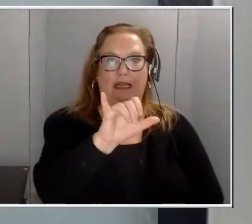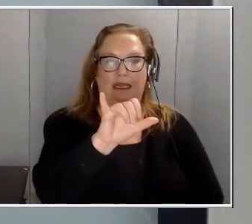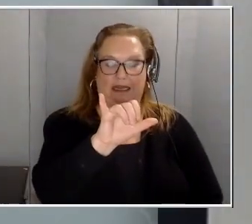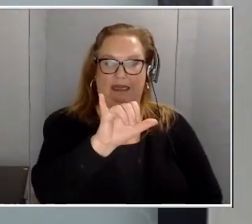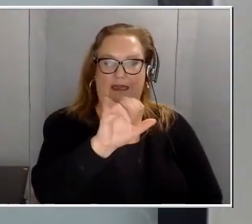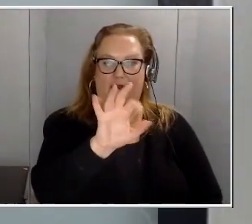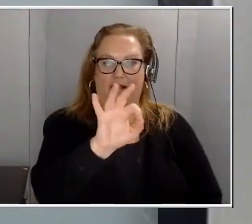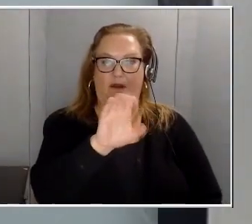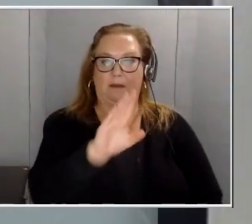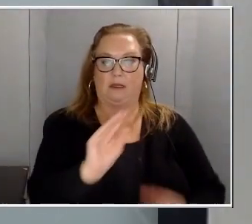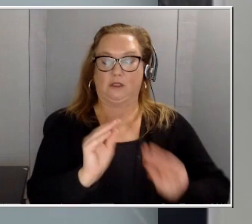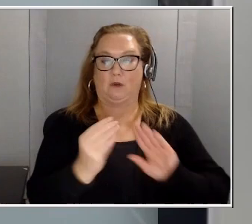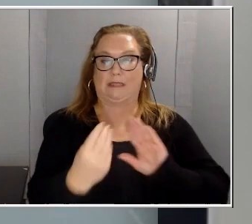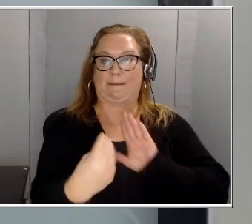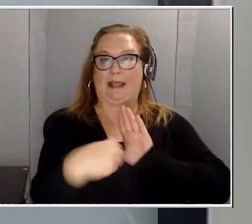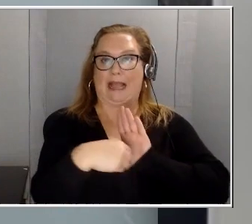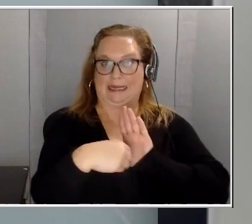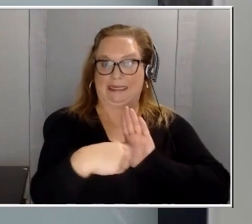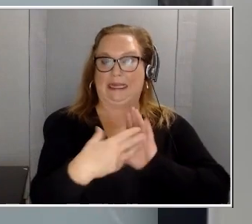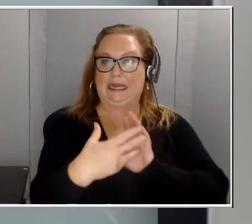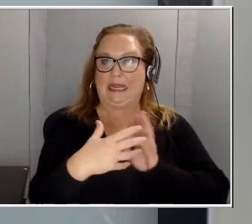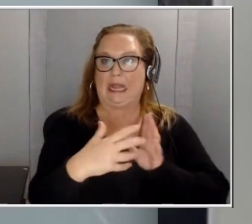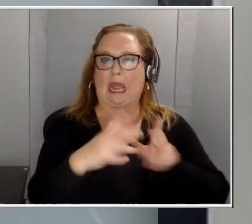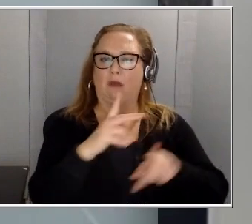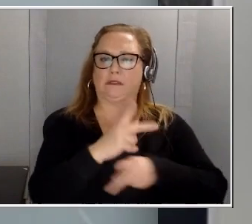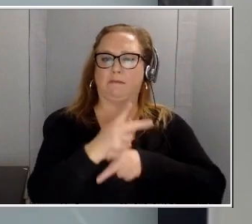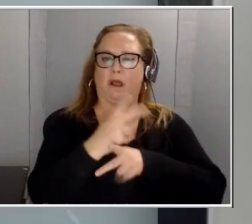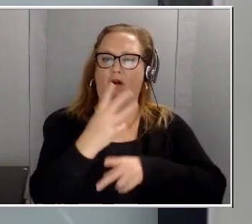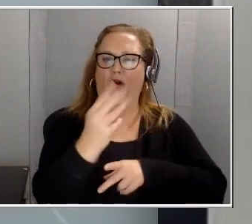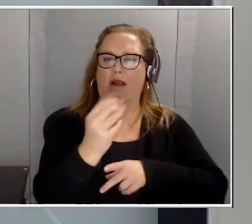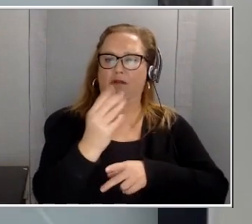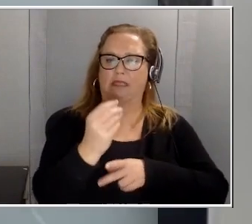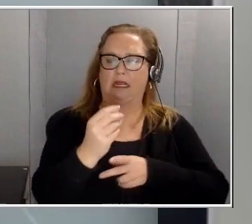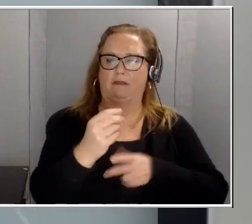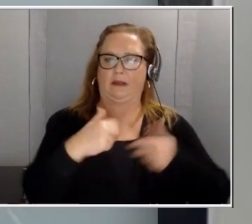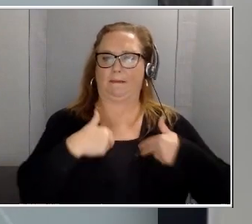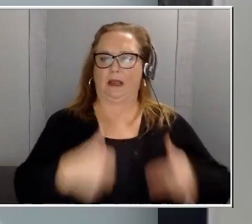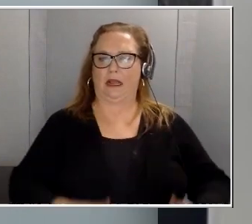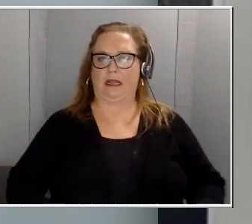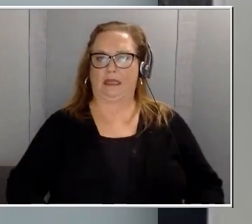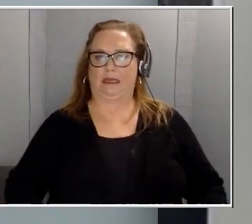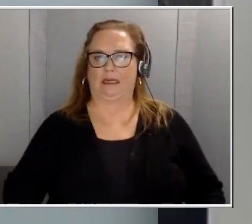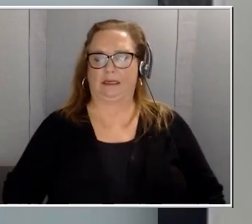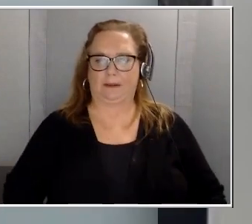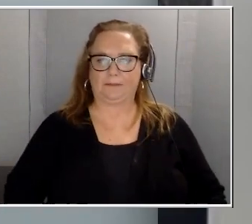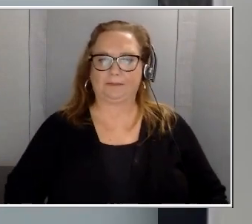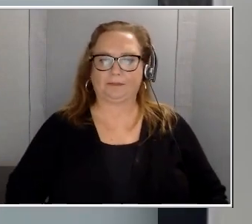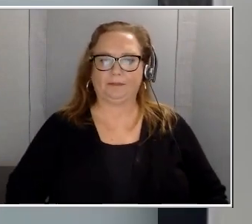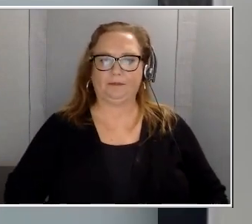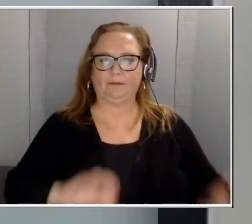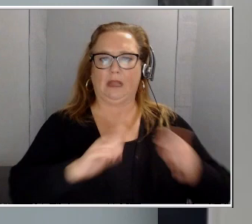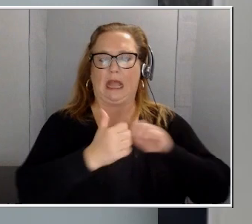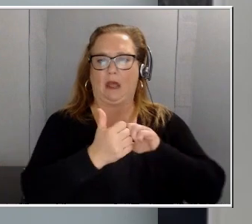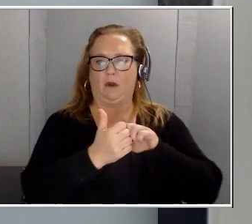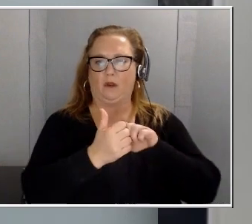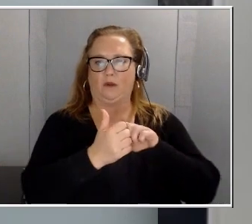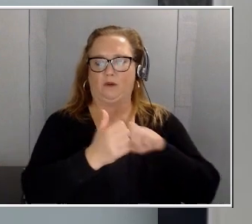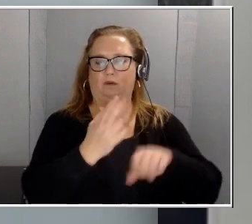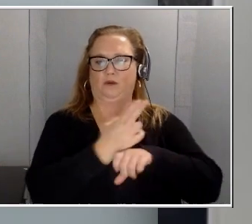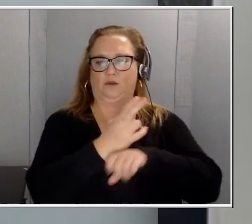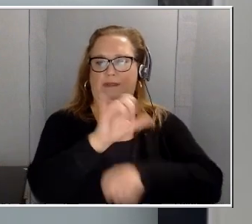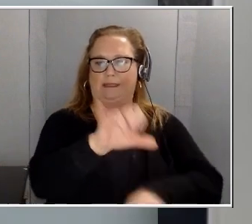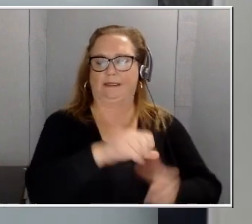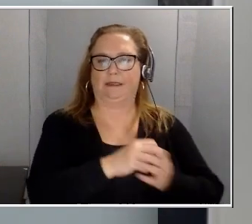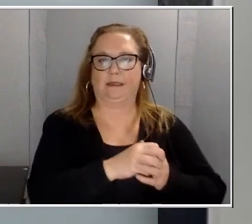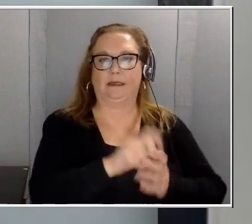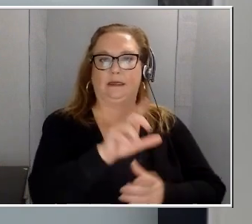then implanted, and then how it's monitored outside of the body, and how do you work yourself through this therapy? So it's the